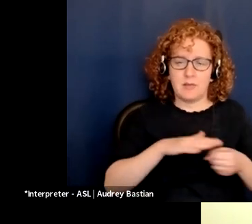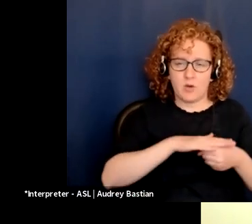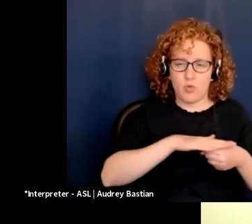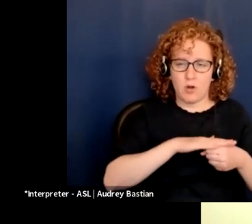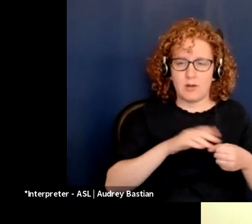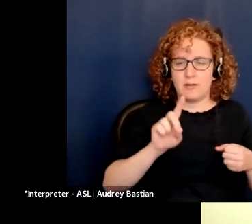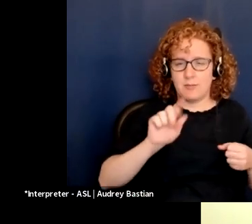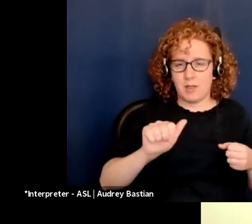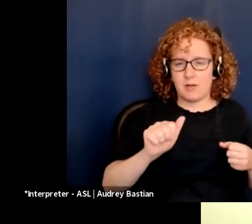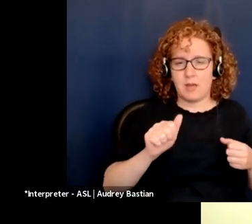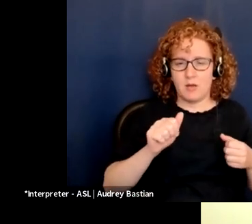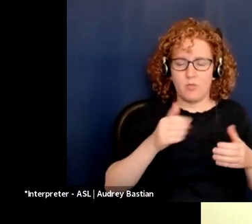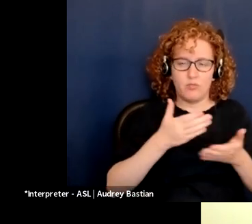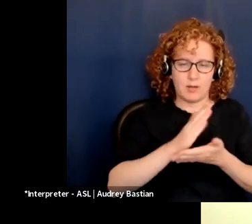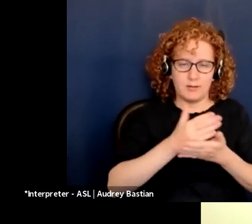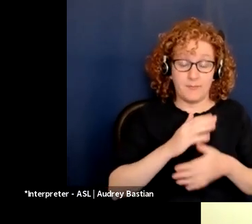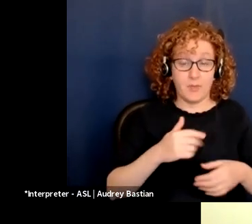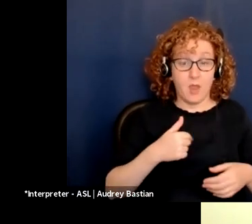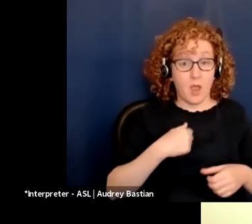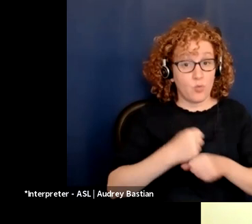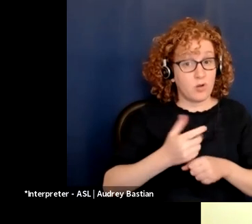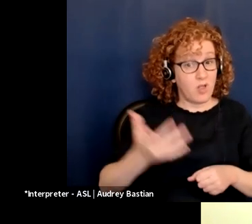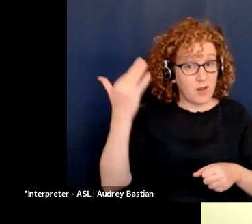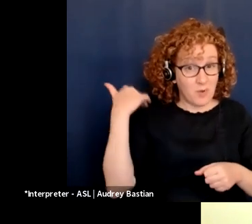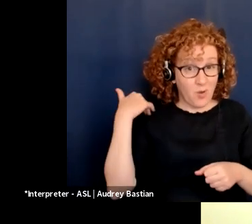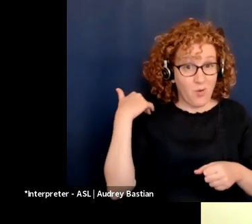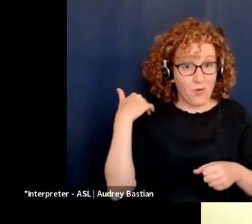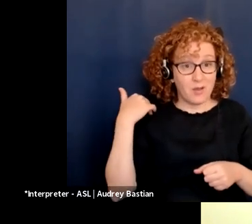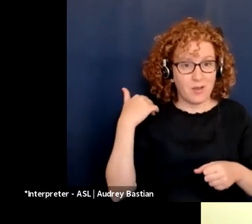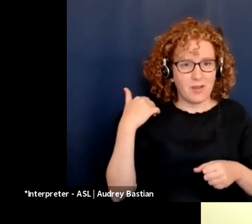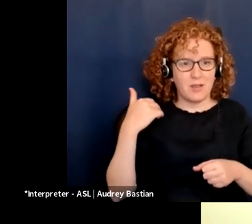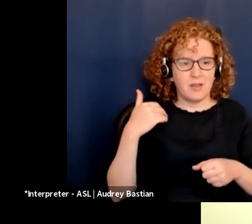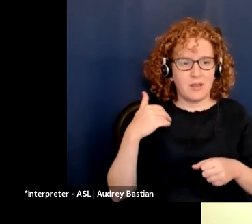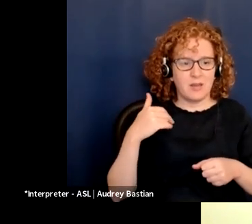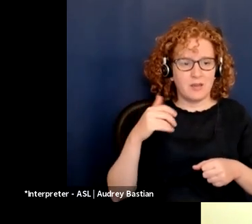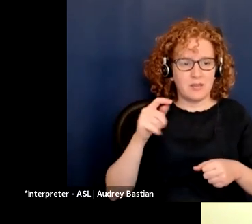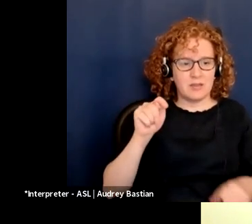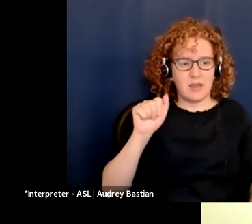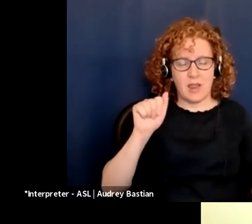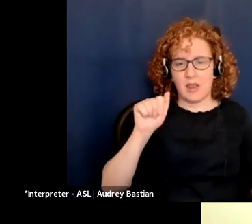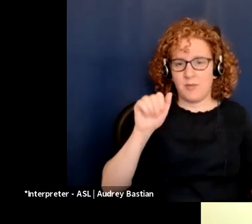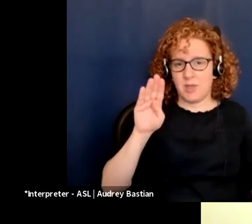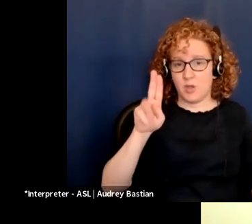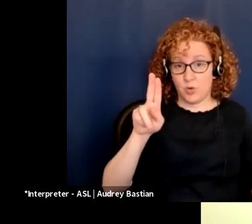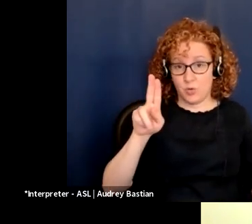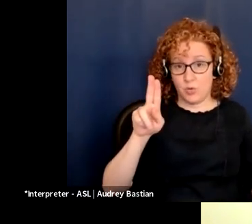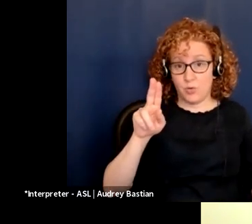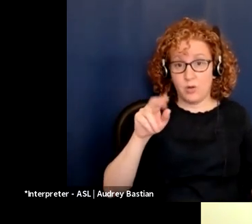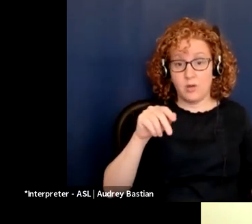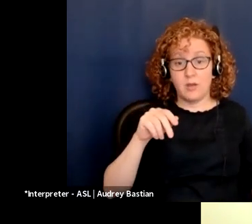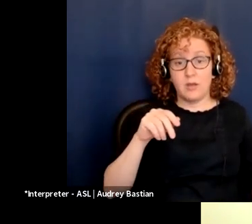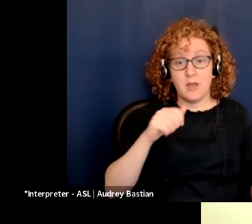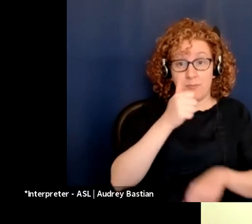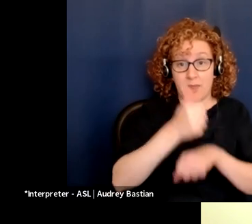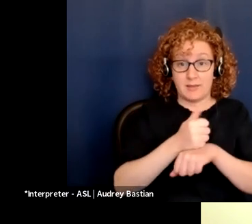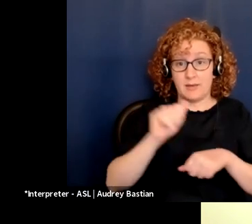rights. I worked a long time ago a little bit with the organization TABU, T-A-B-U, which is based in